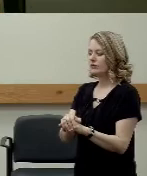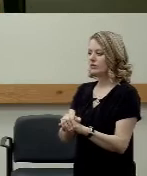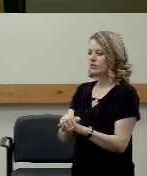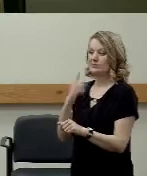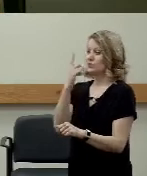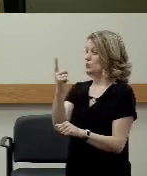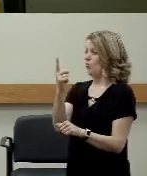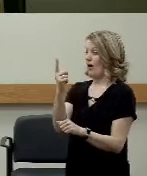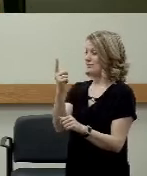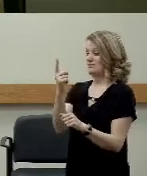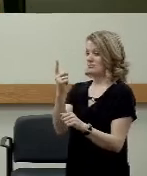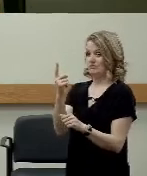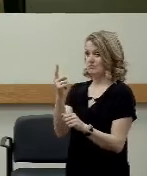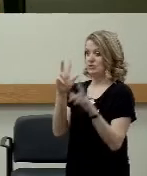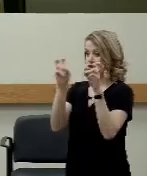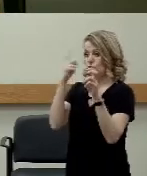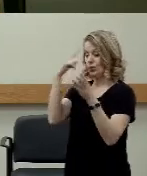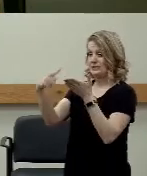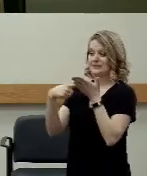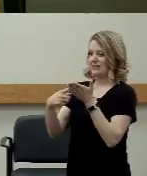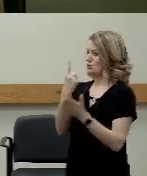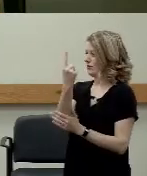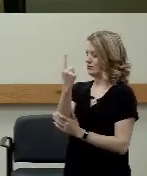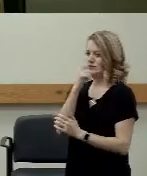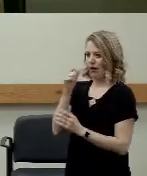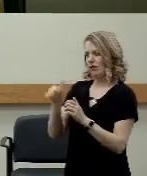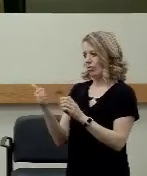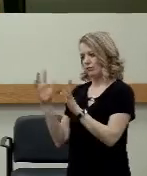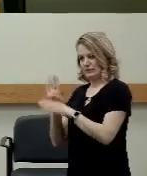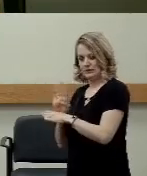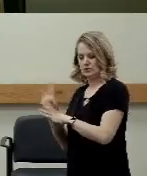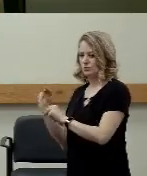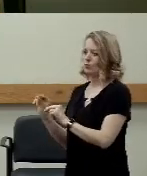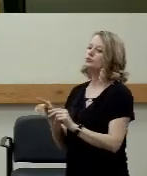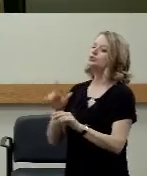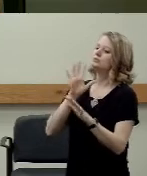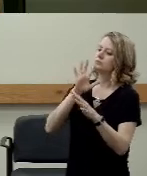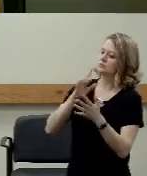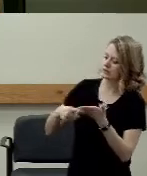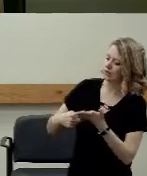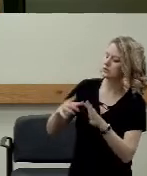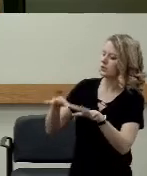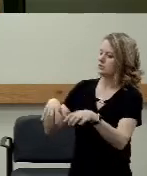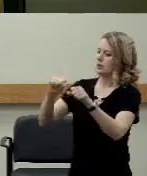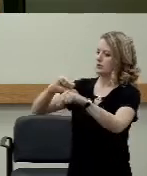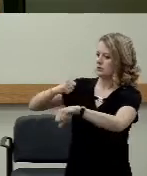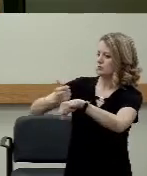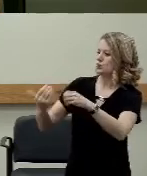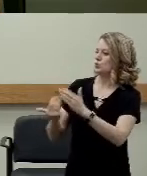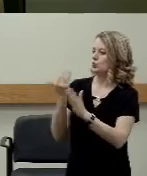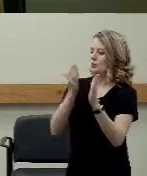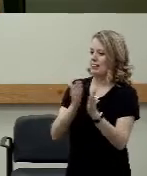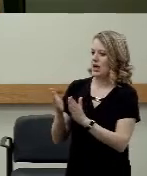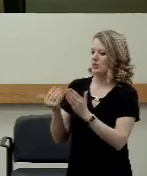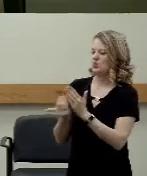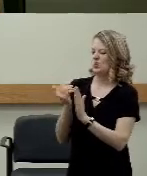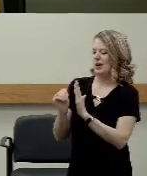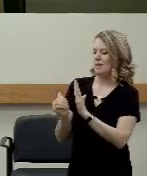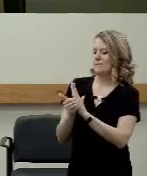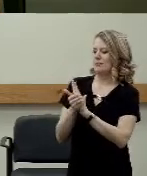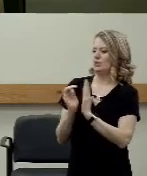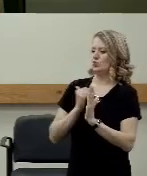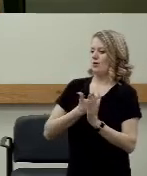on the agenda to discuss adopting a new plan a new amendment to this ordinance.